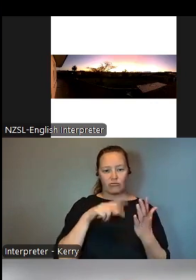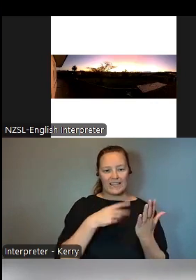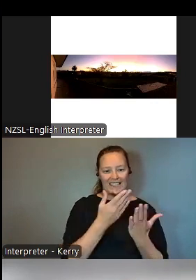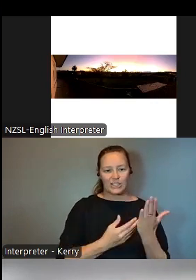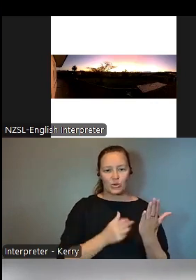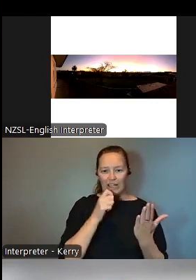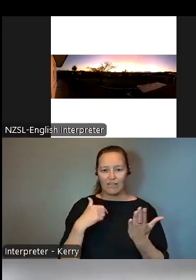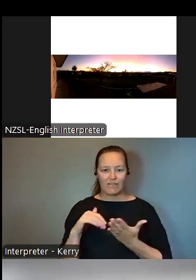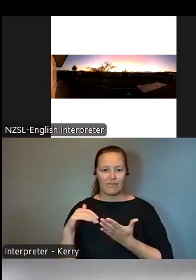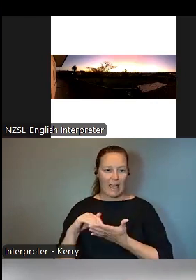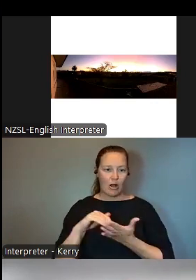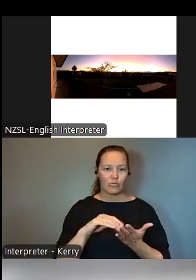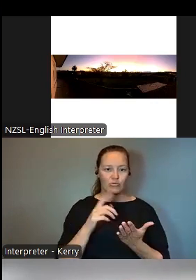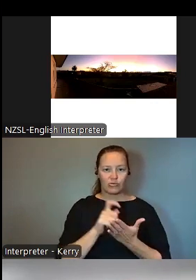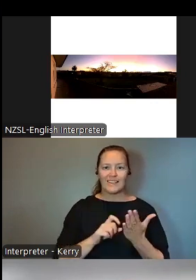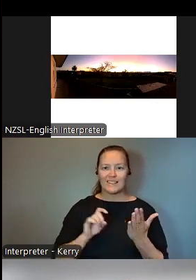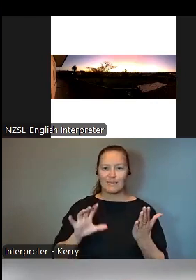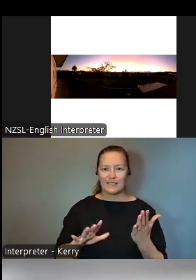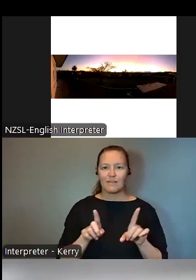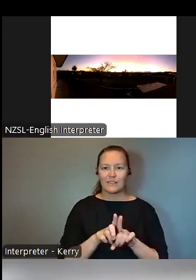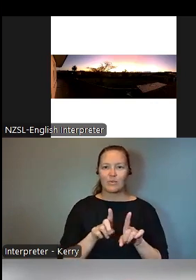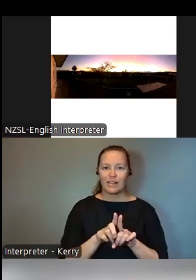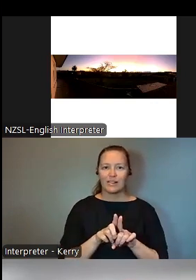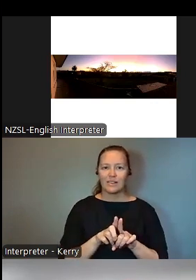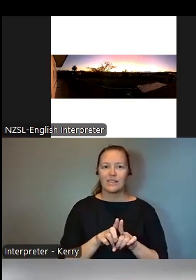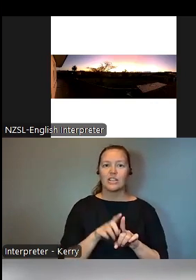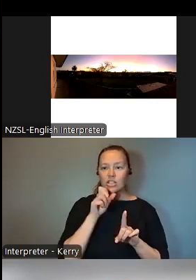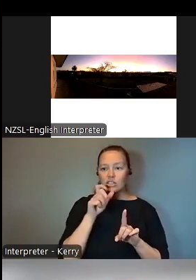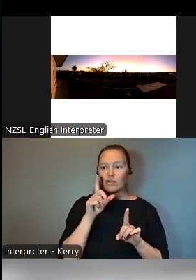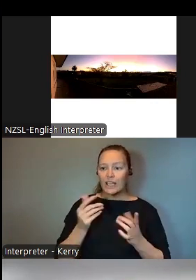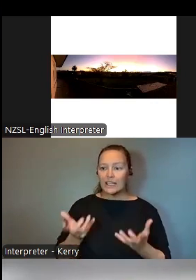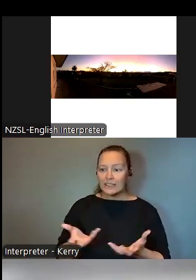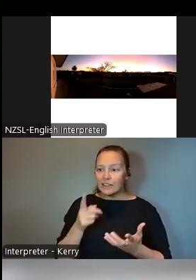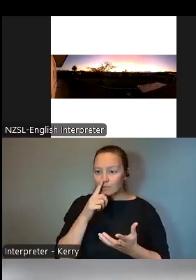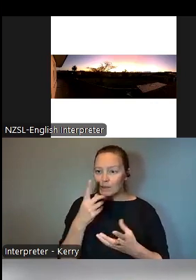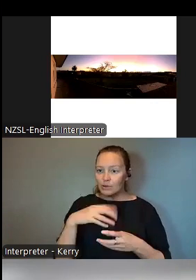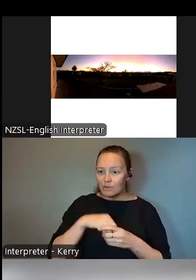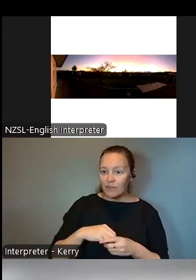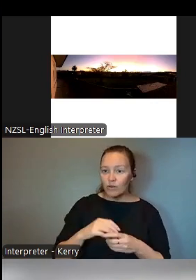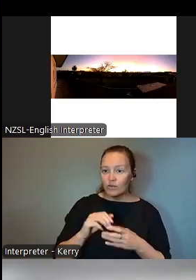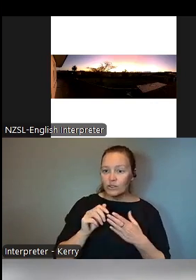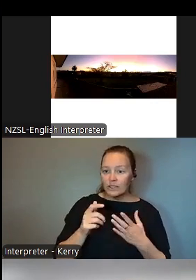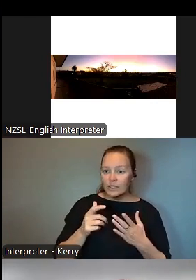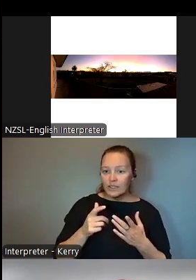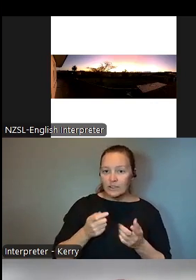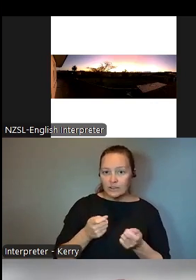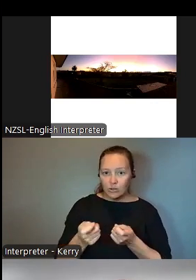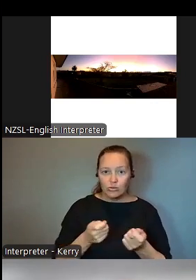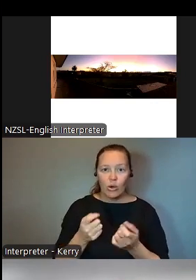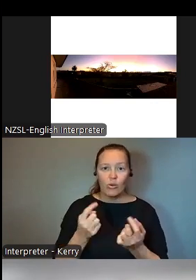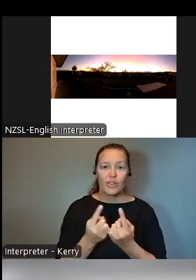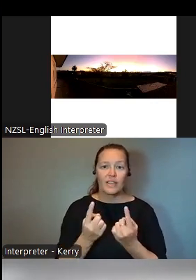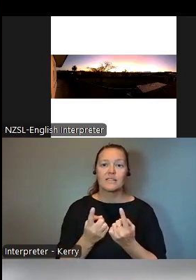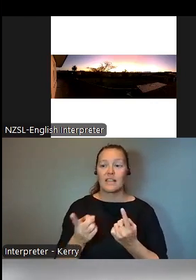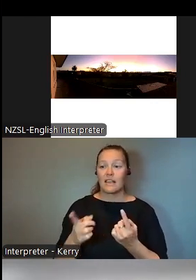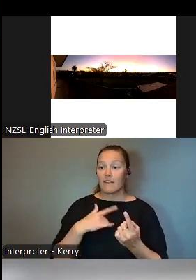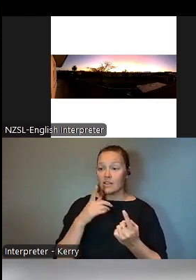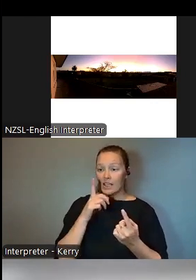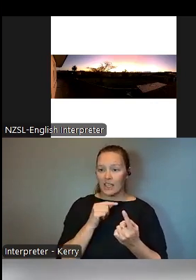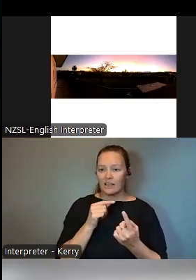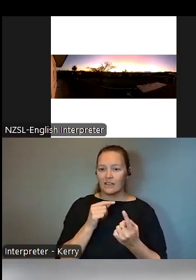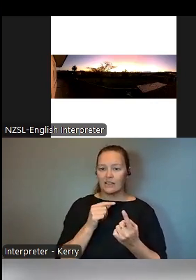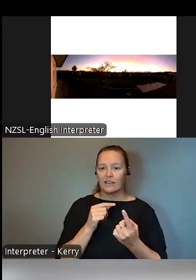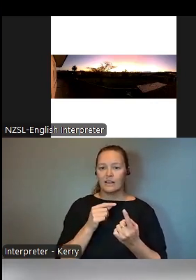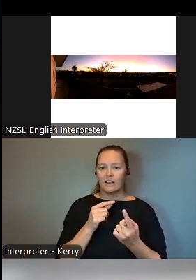The more we can put the pen in people's hands, the more that they'll feel that they're developing a curriculum that's theirs, not